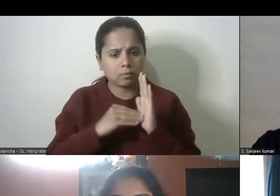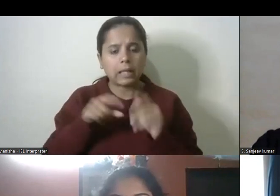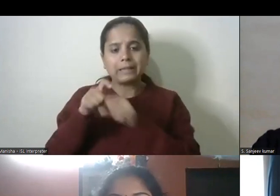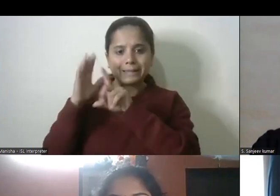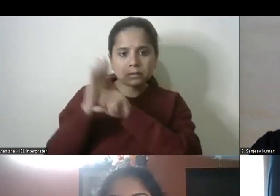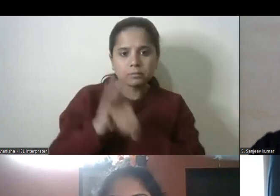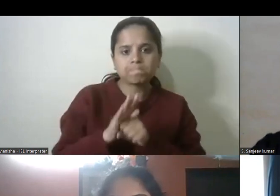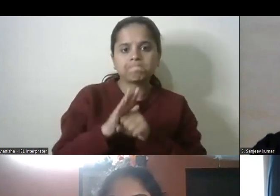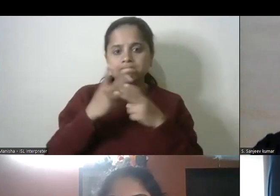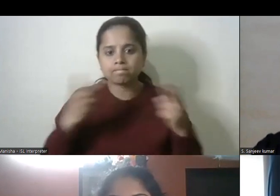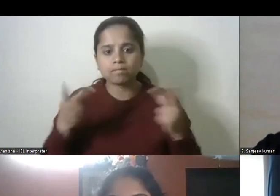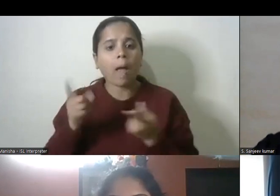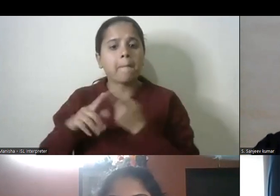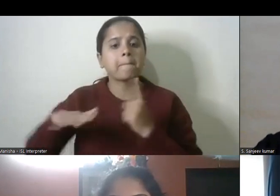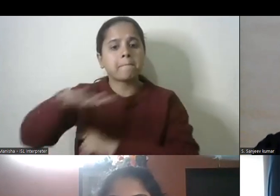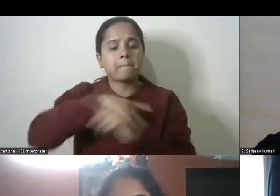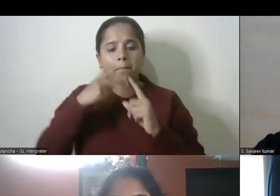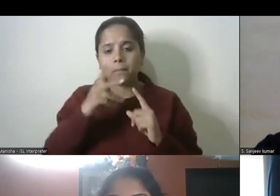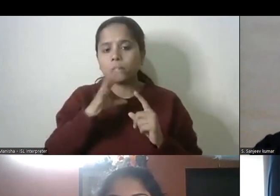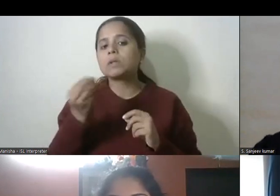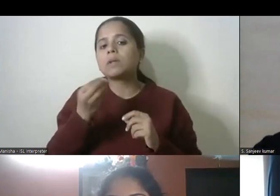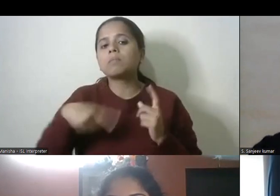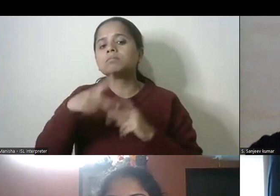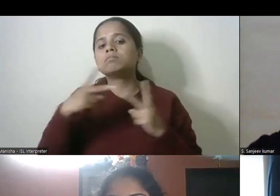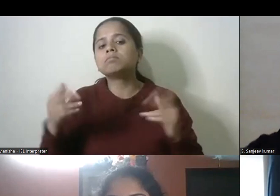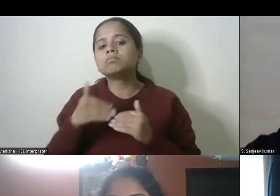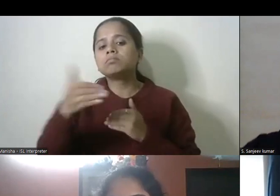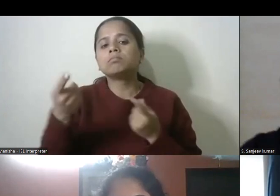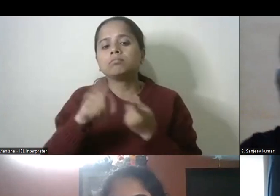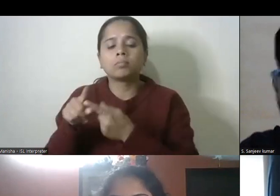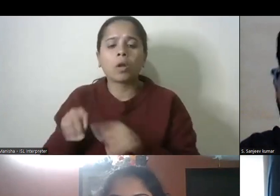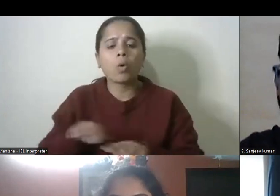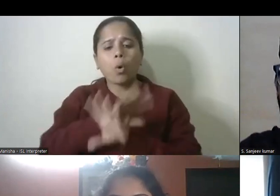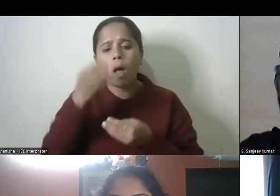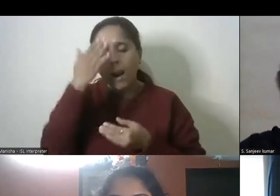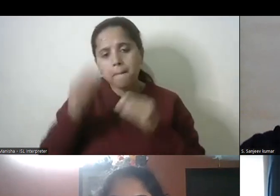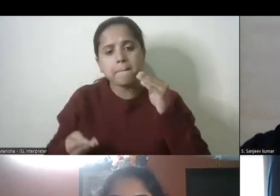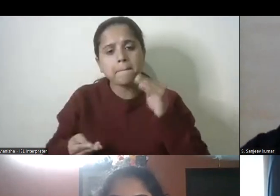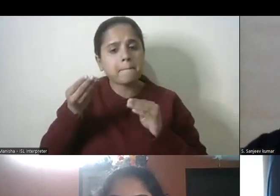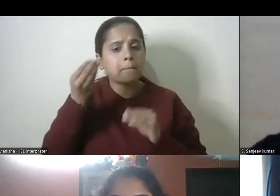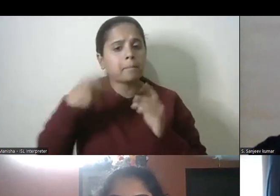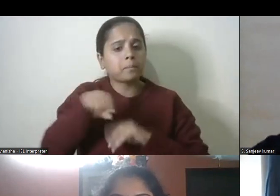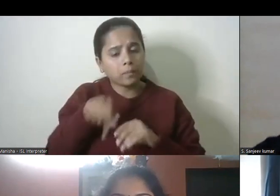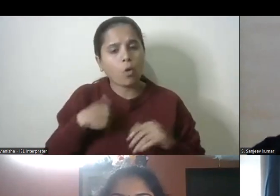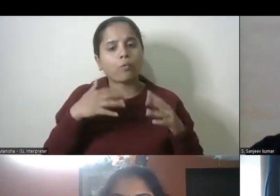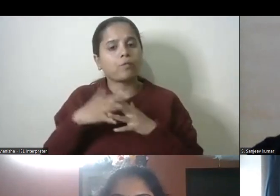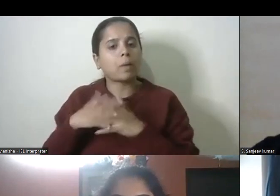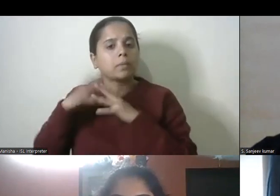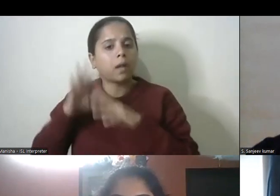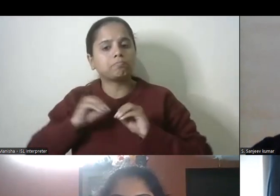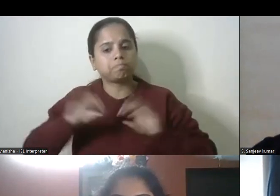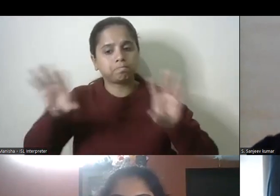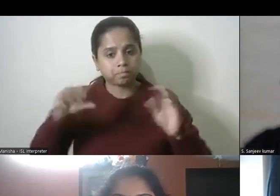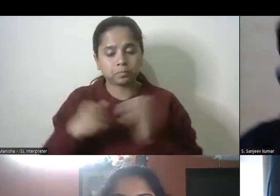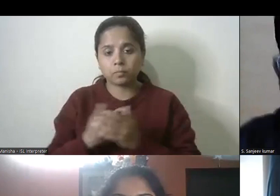tales happening around the country to the forefront. All these updates are regularly maintained on our website. This